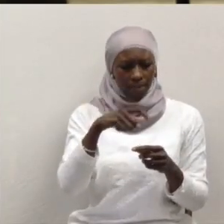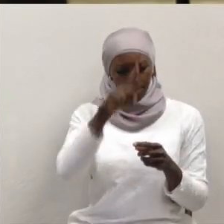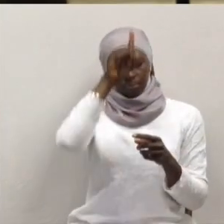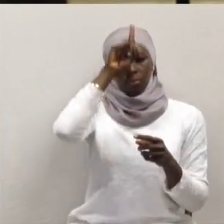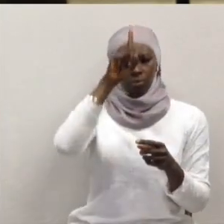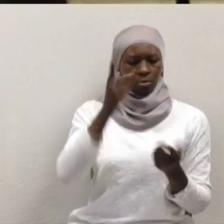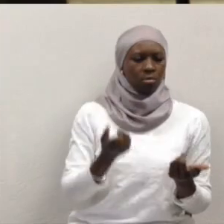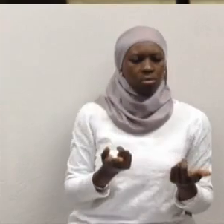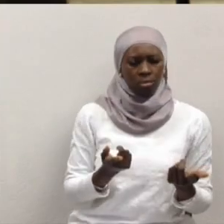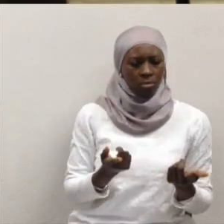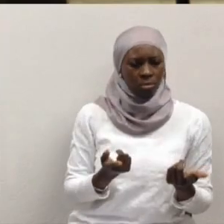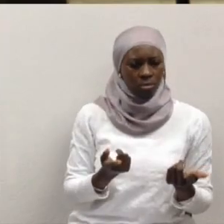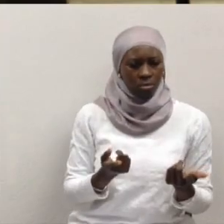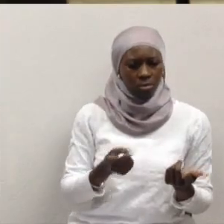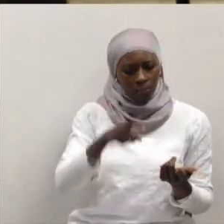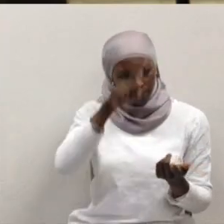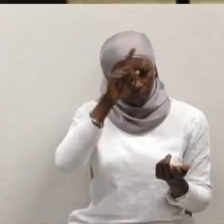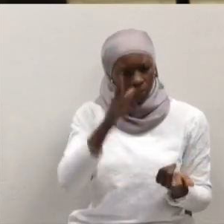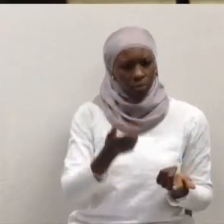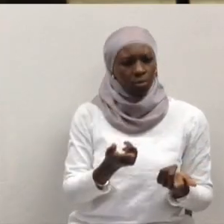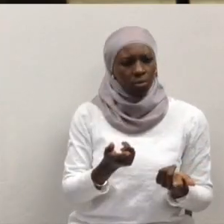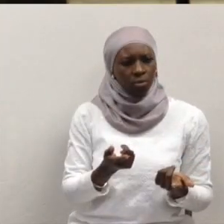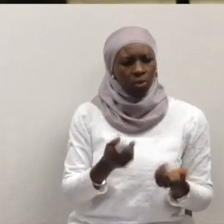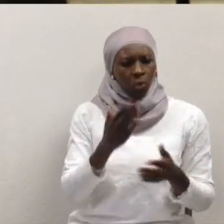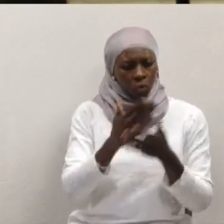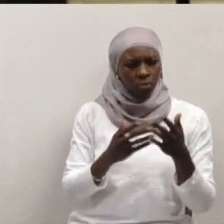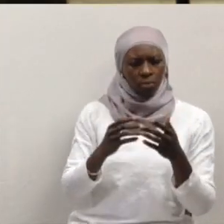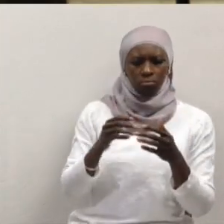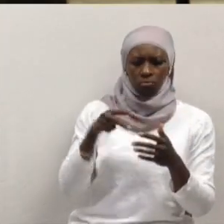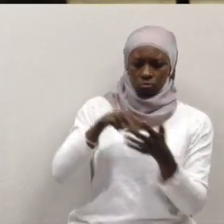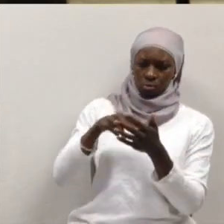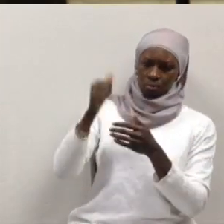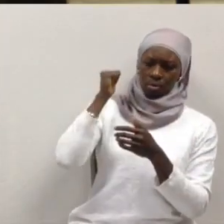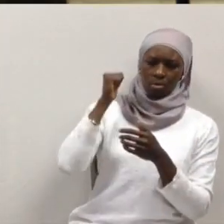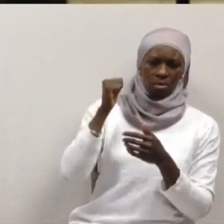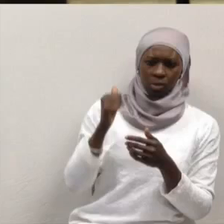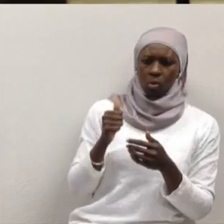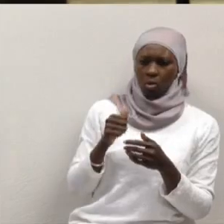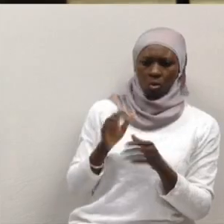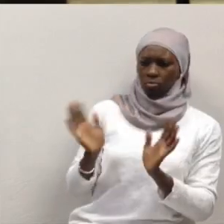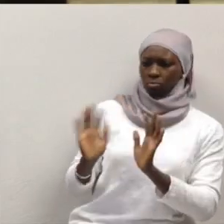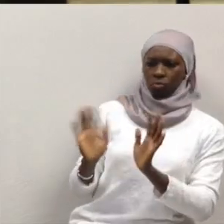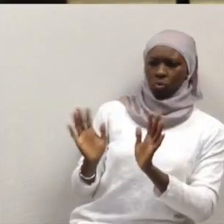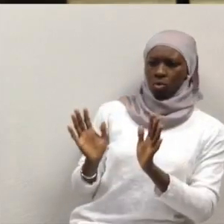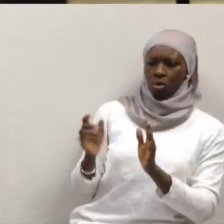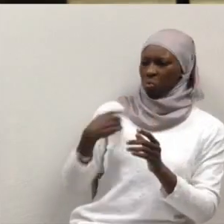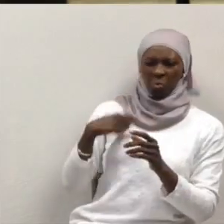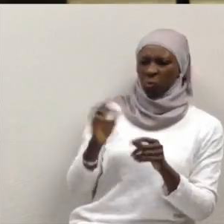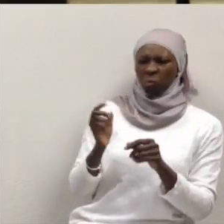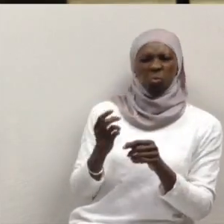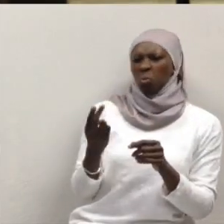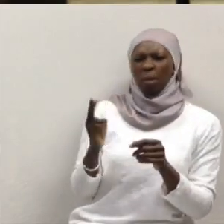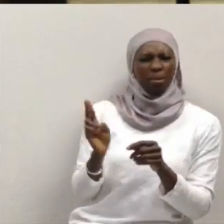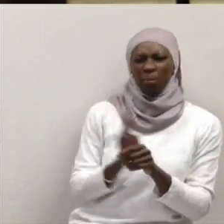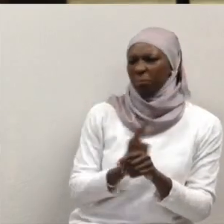So some of them, they stood behind and said, no, we are too busy. We have families and we